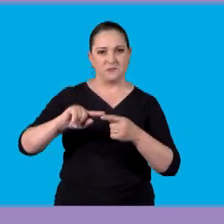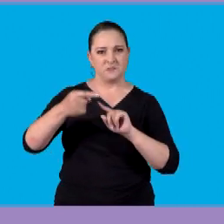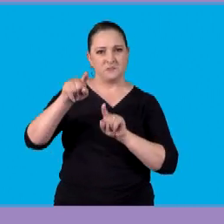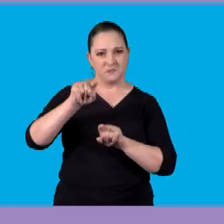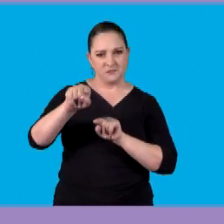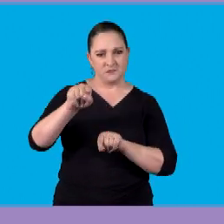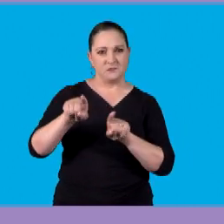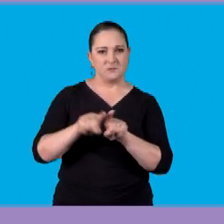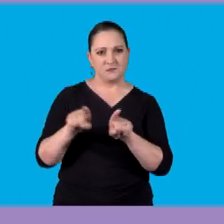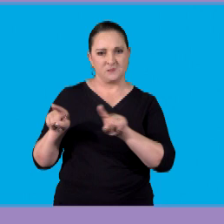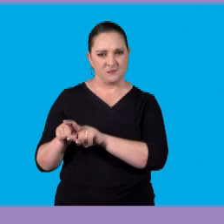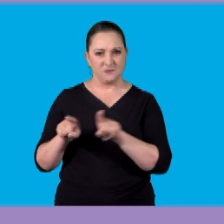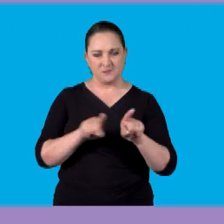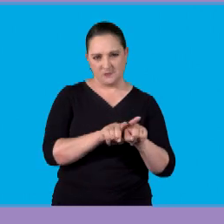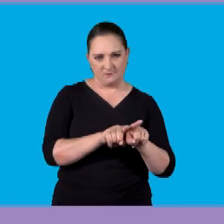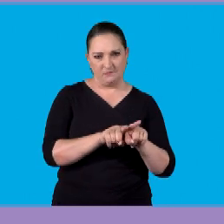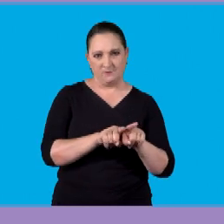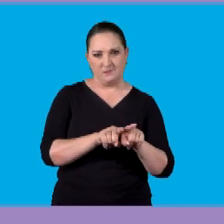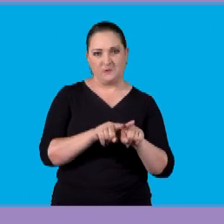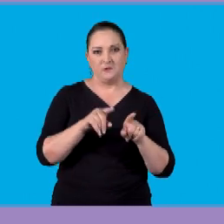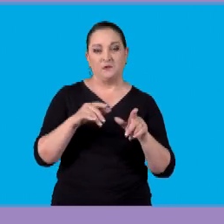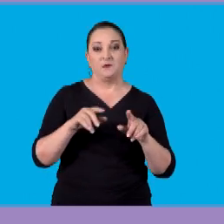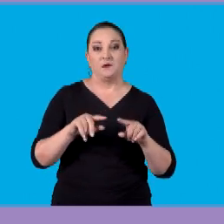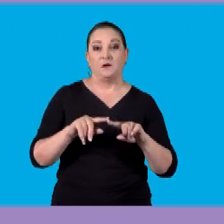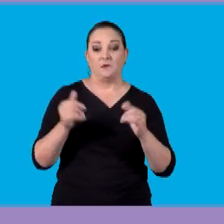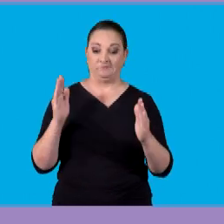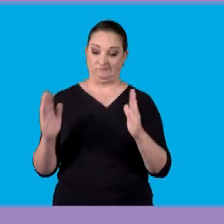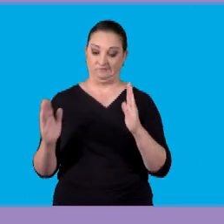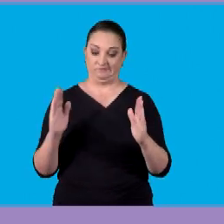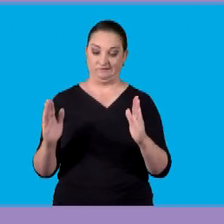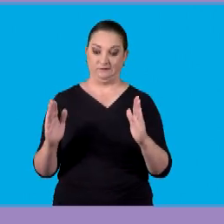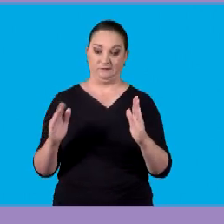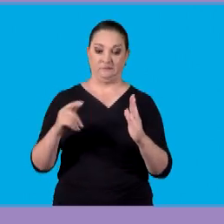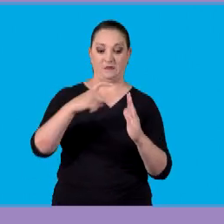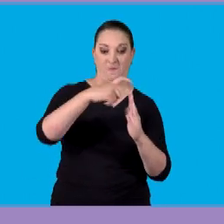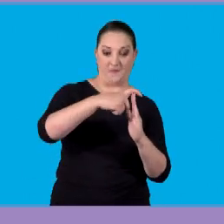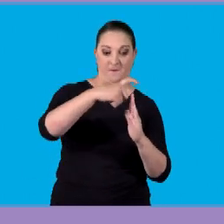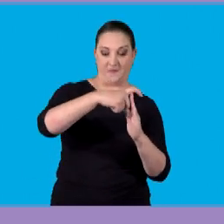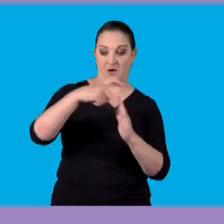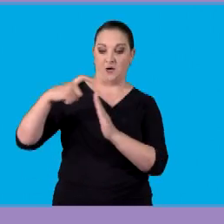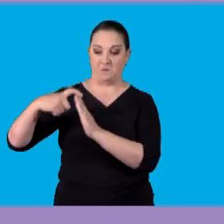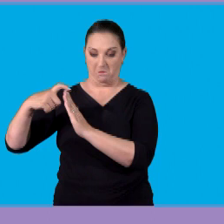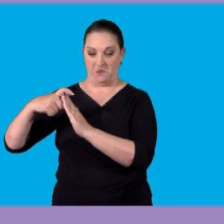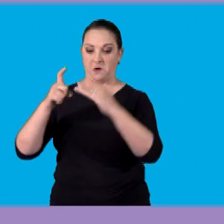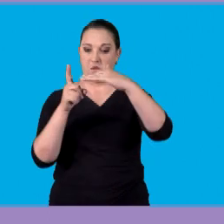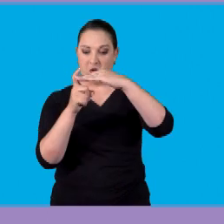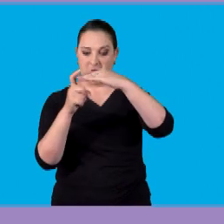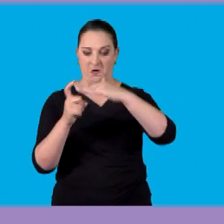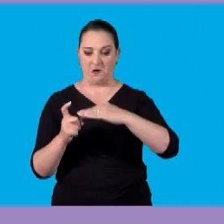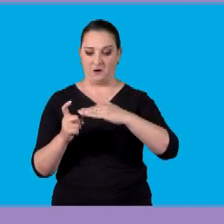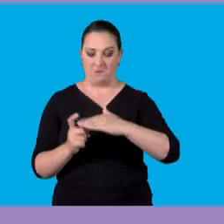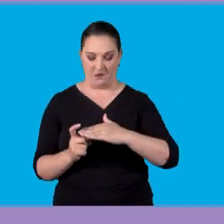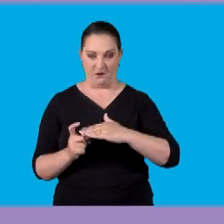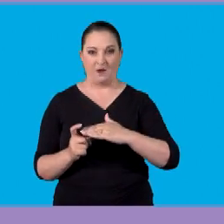to be equal. It has the opposite angles the opposite sides to be parallel as